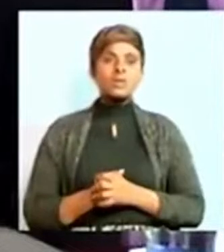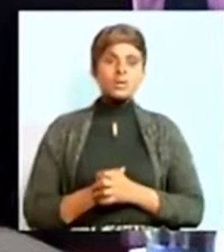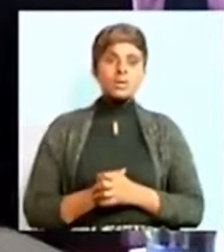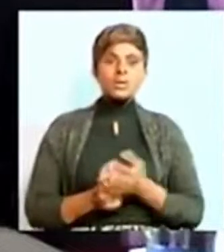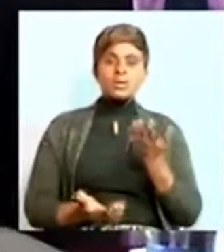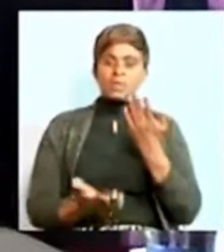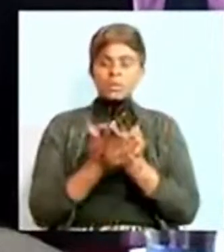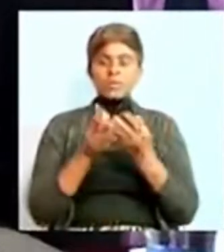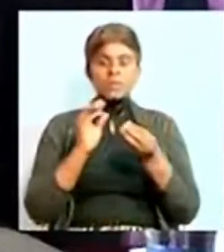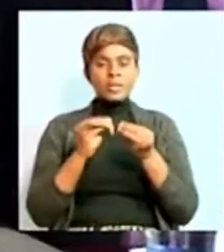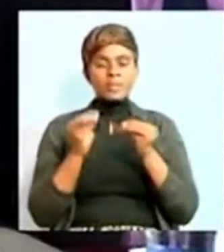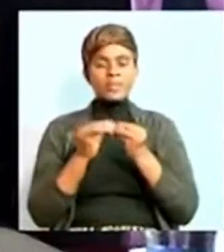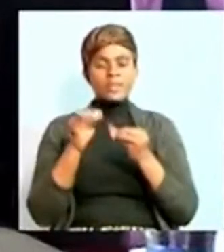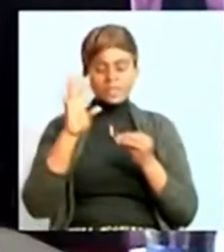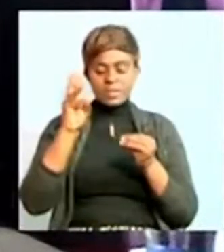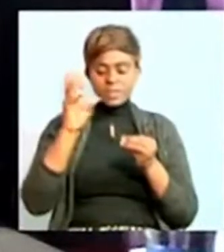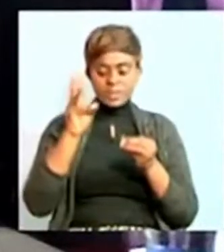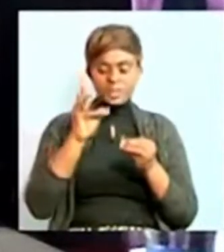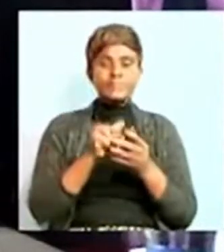Appendix 16.